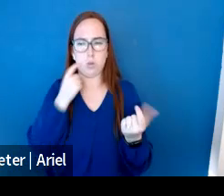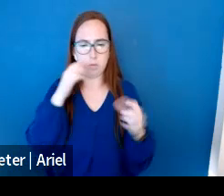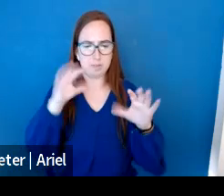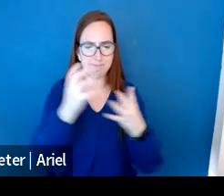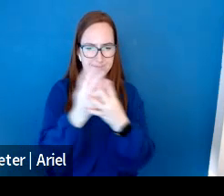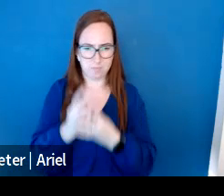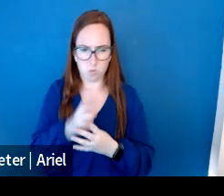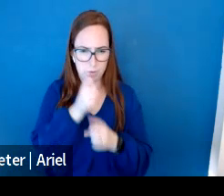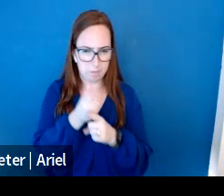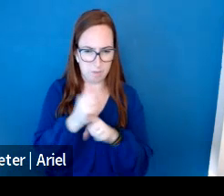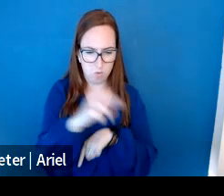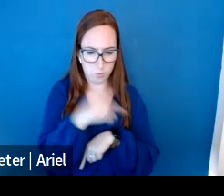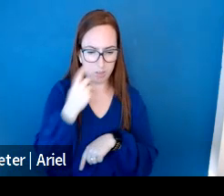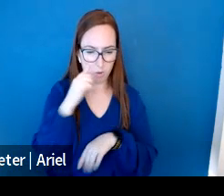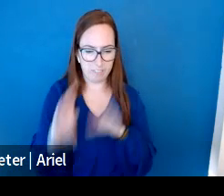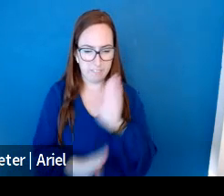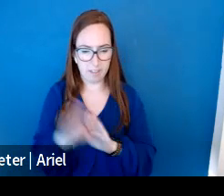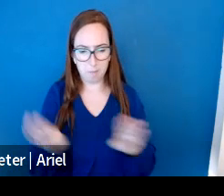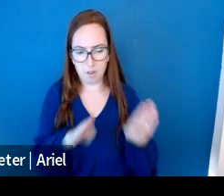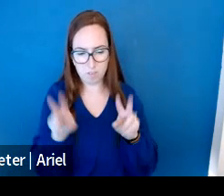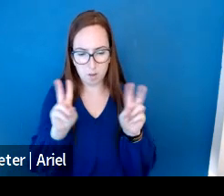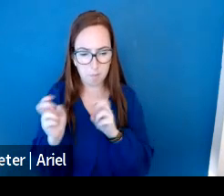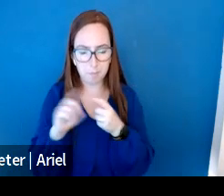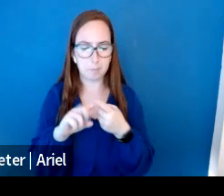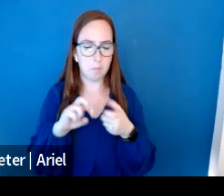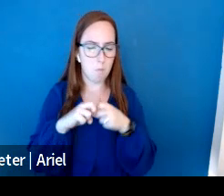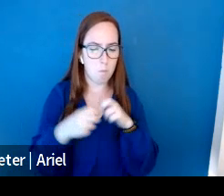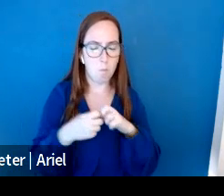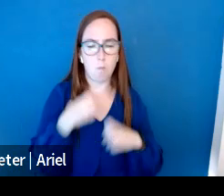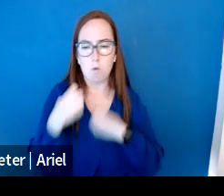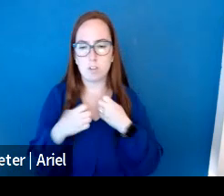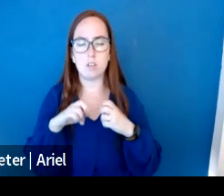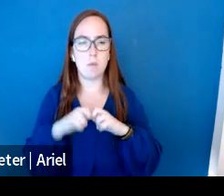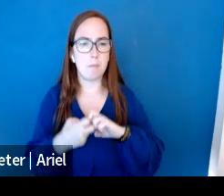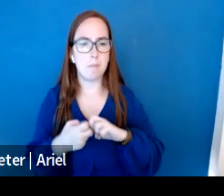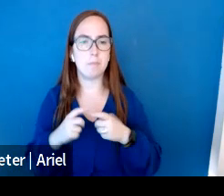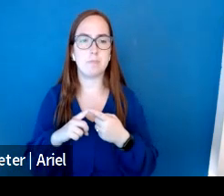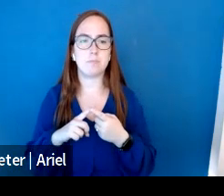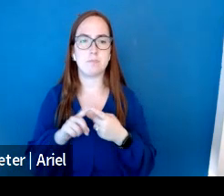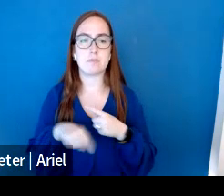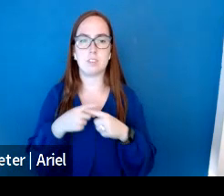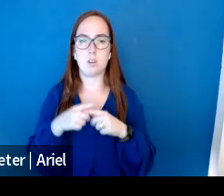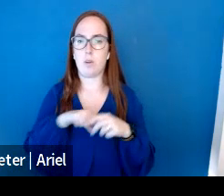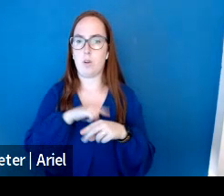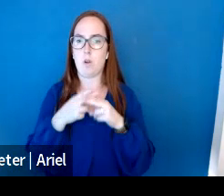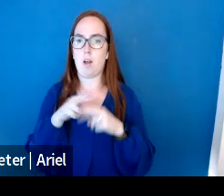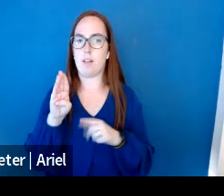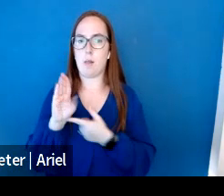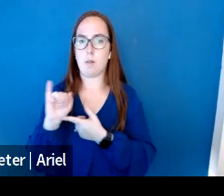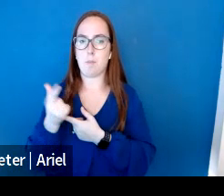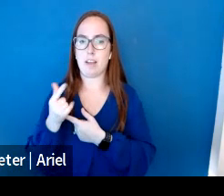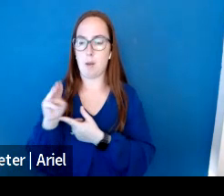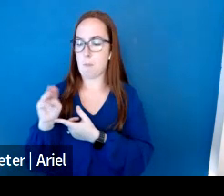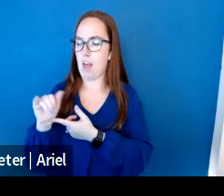problems. The revised behavior intervention guide, we refer to that as the big manual, which